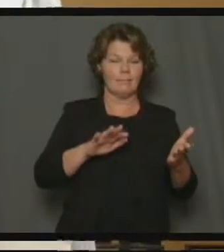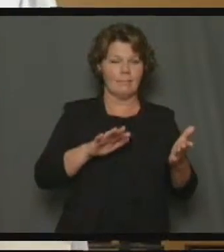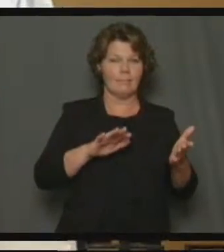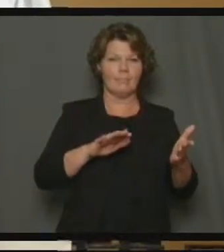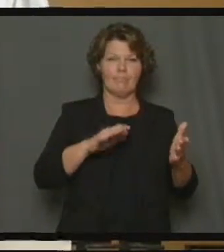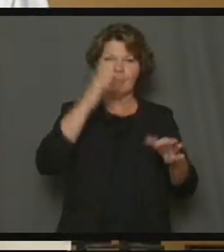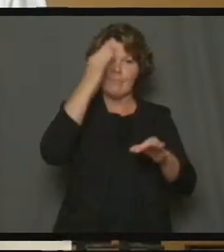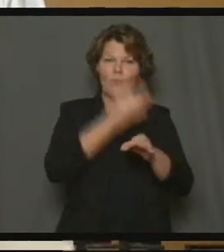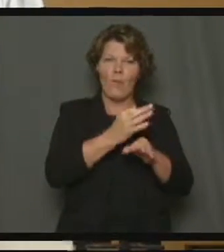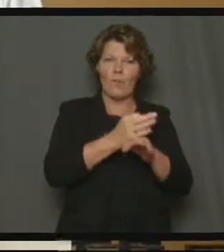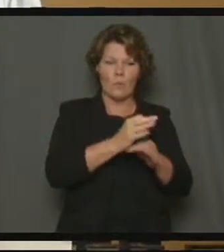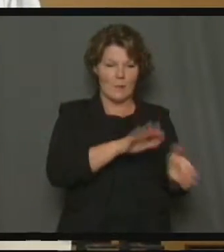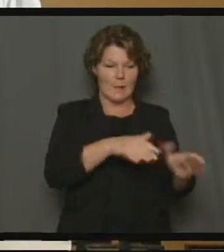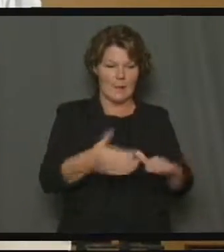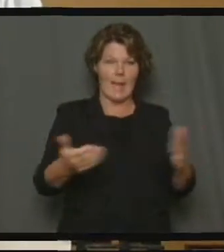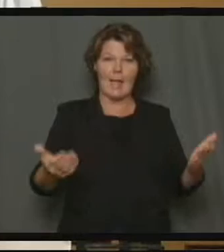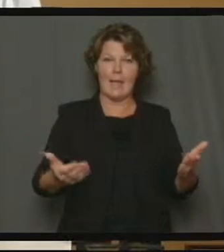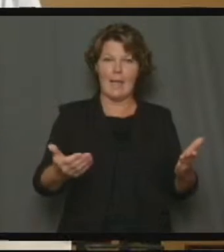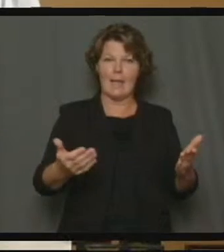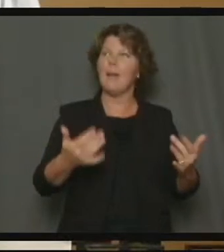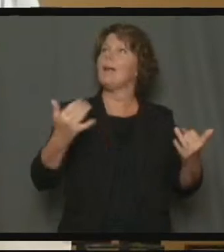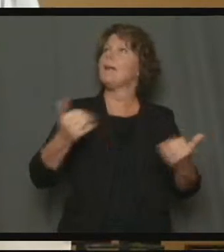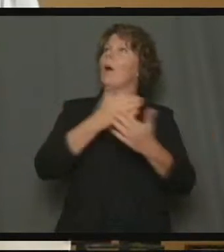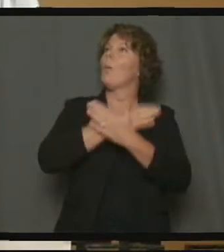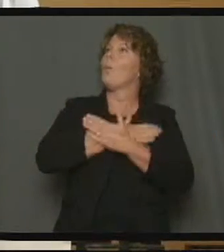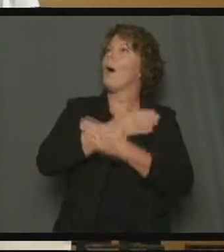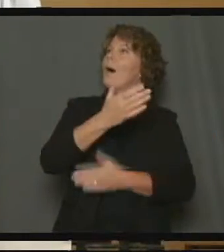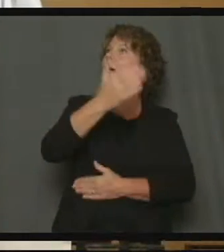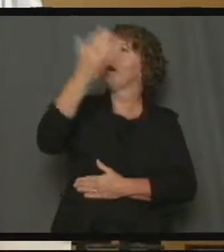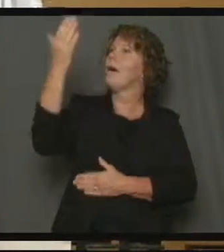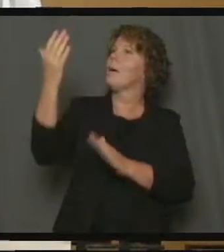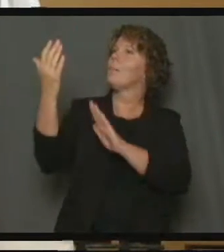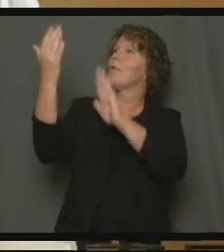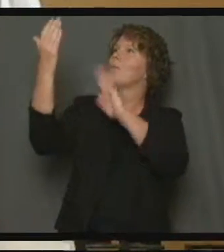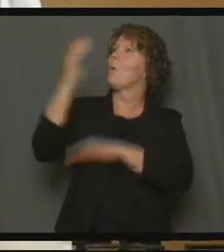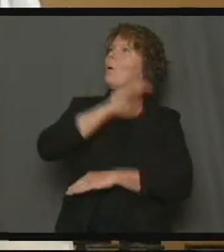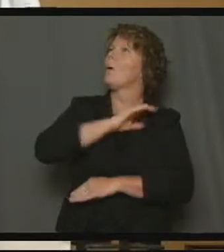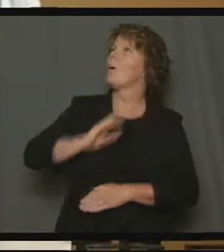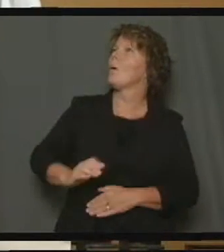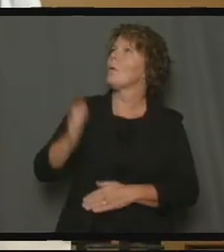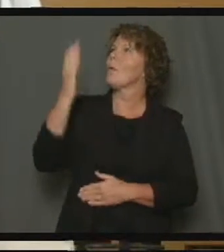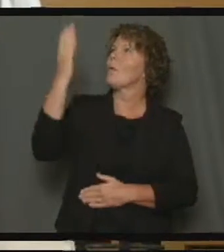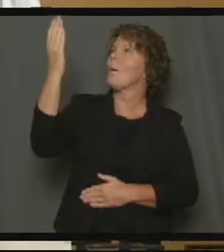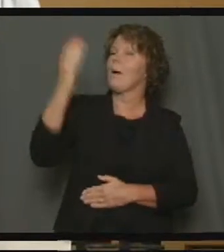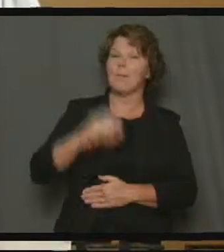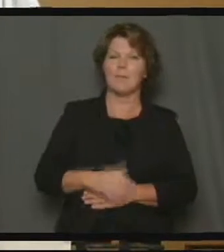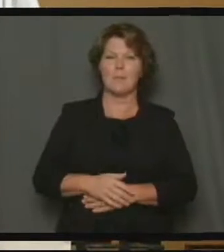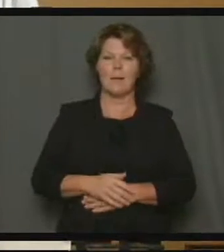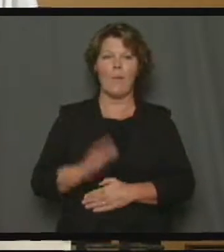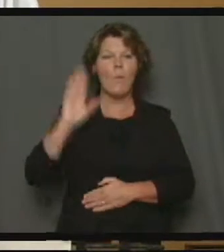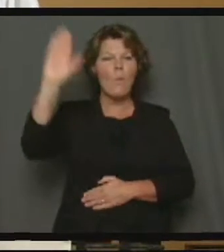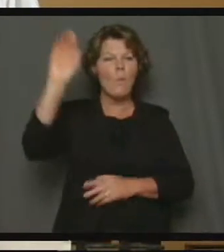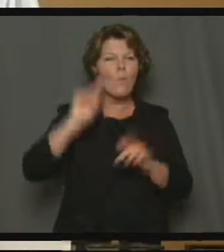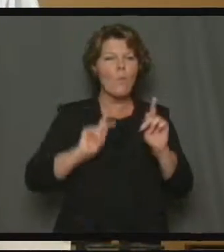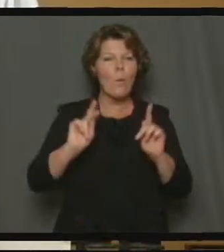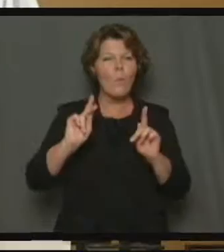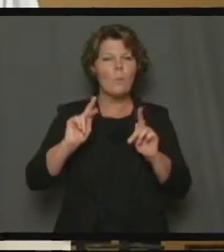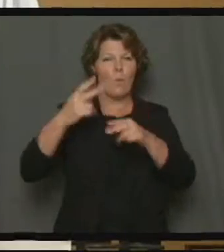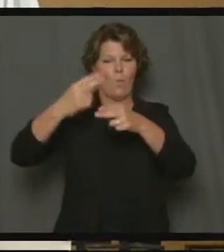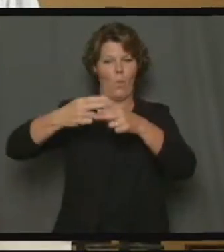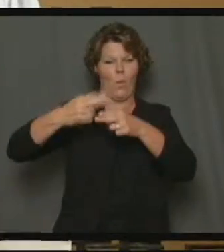faith and now rest from their labors in the presence of Christ, those whom we can truly